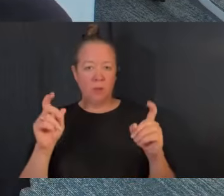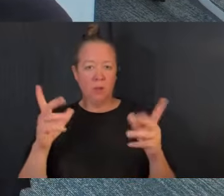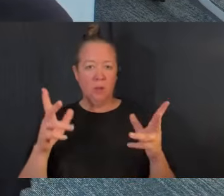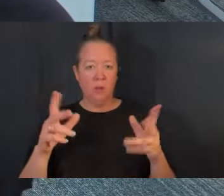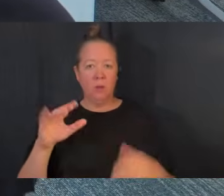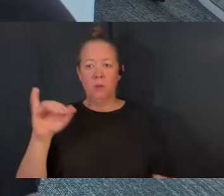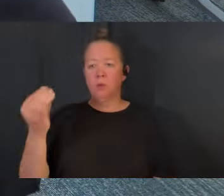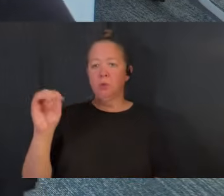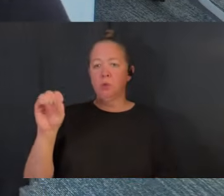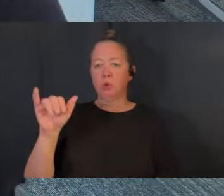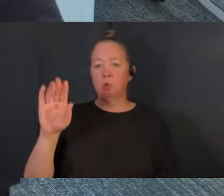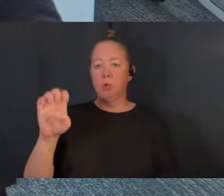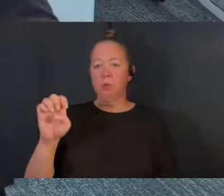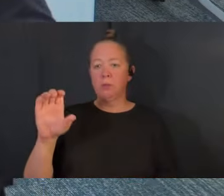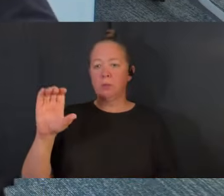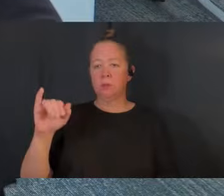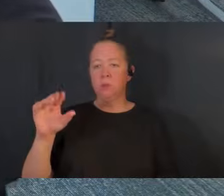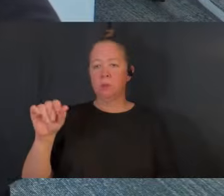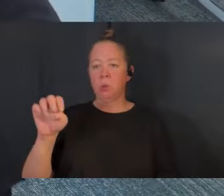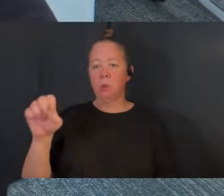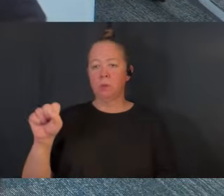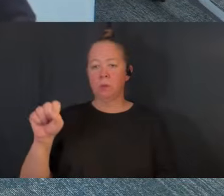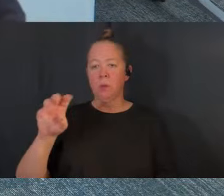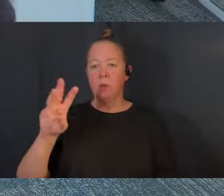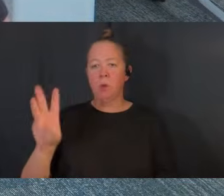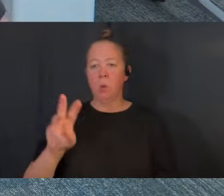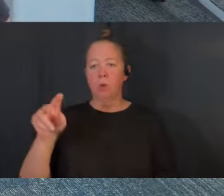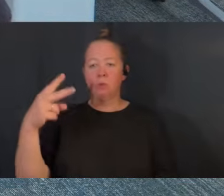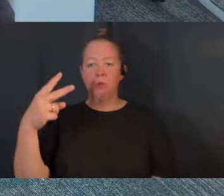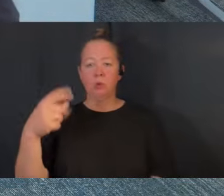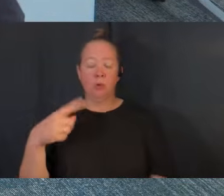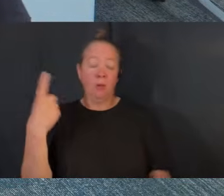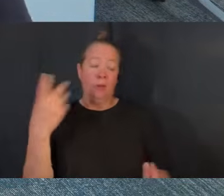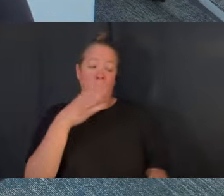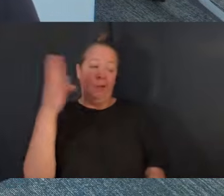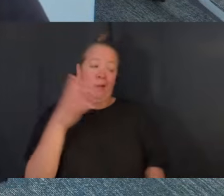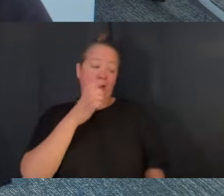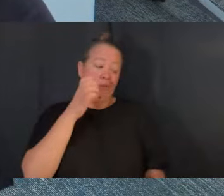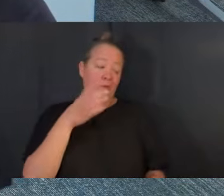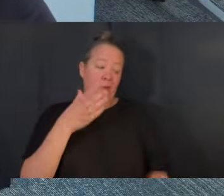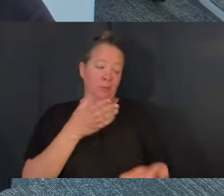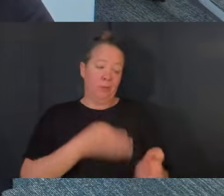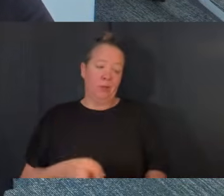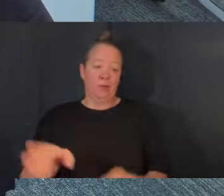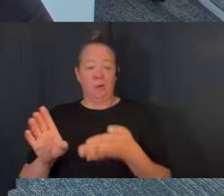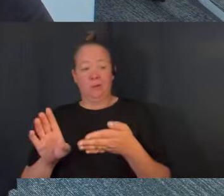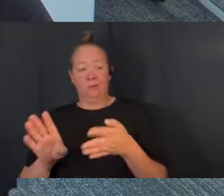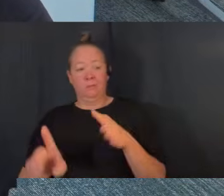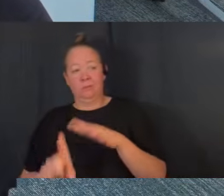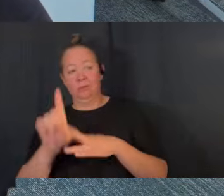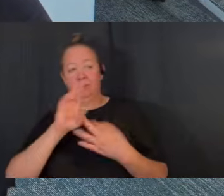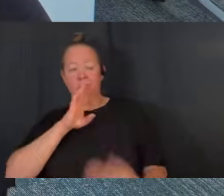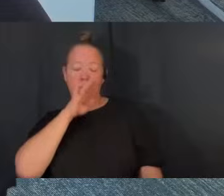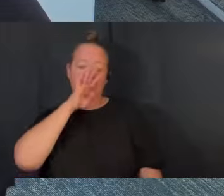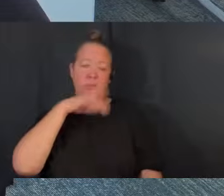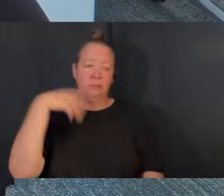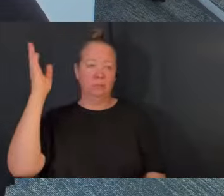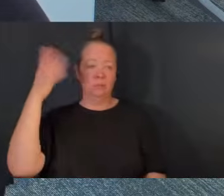Joyce Jones, Ward 2. Hadn't planned to get up at all tonight, but what the hell. One more instance